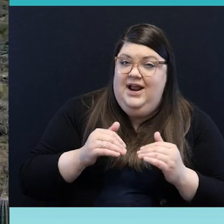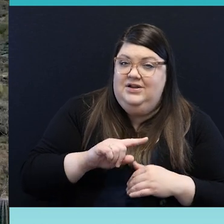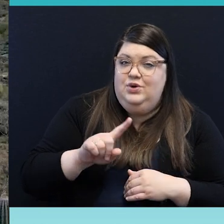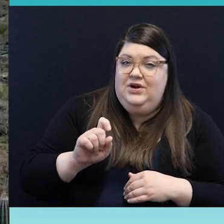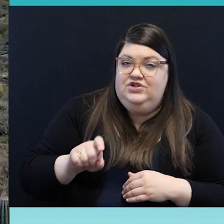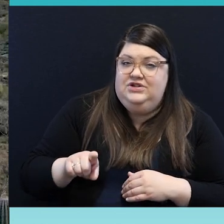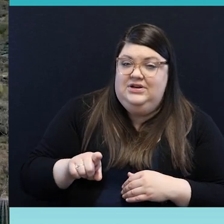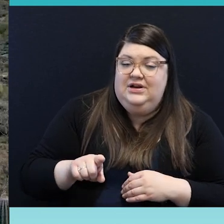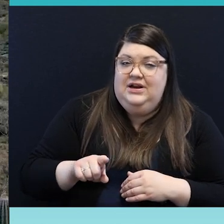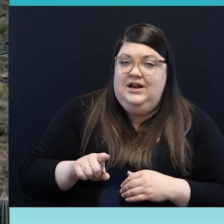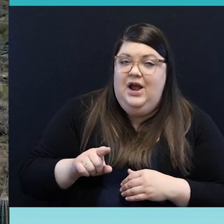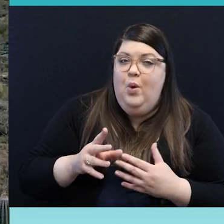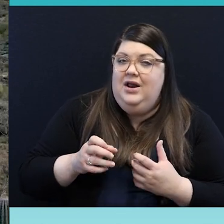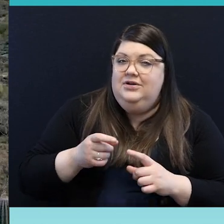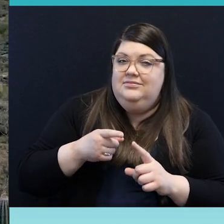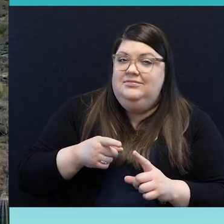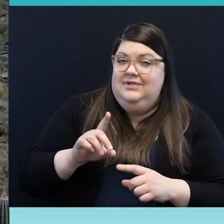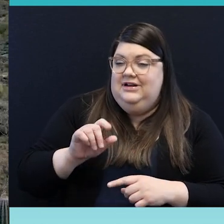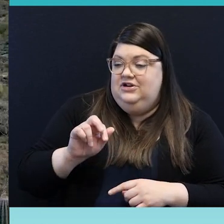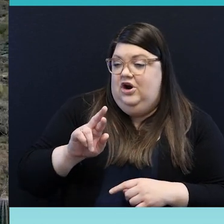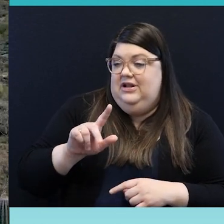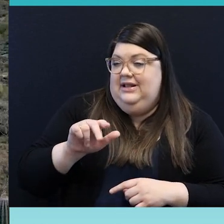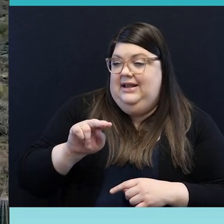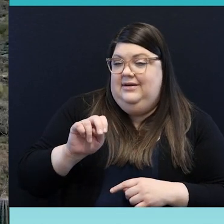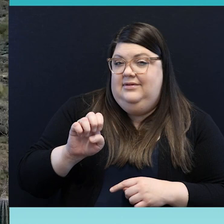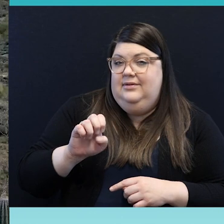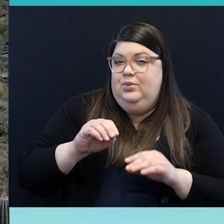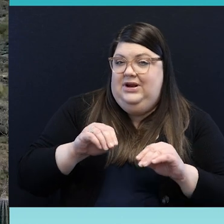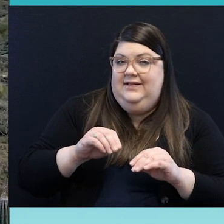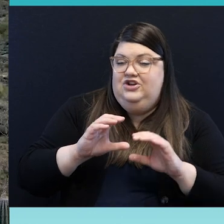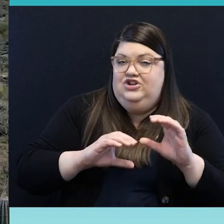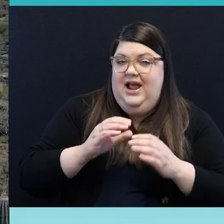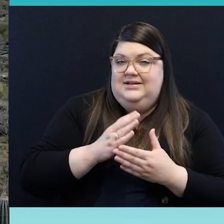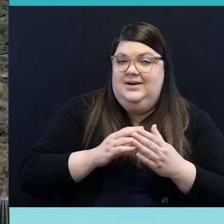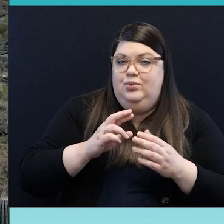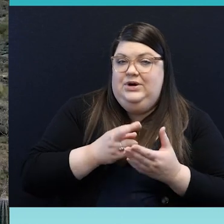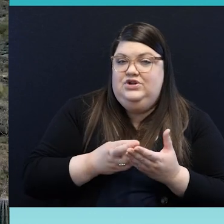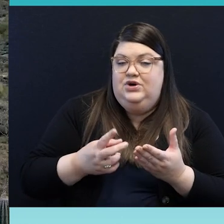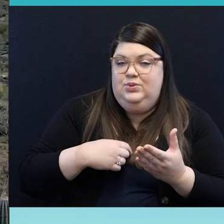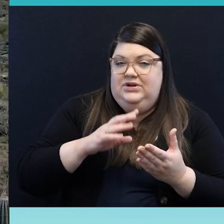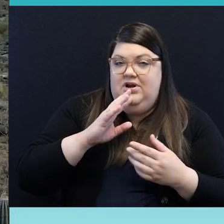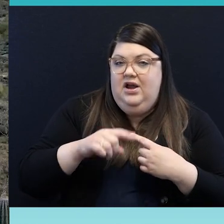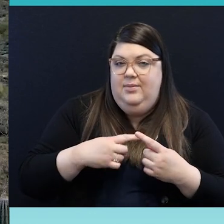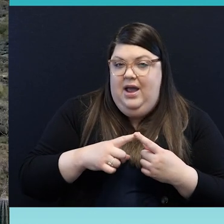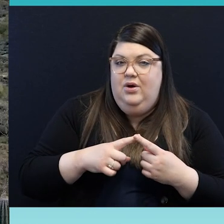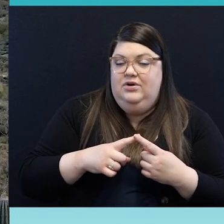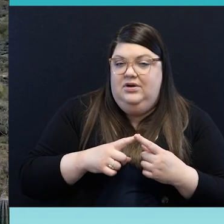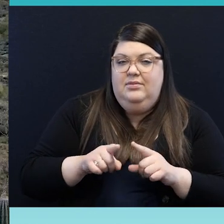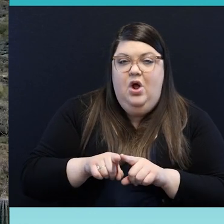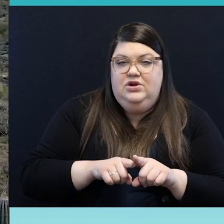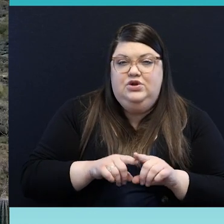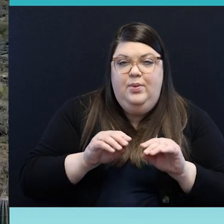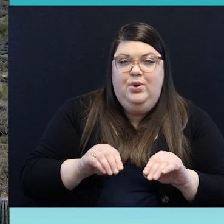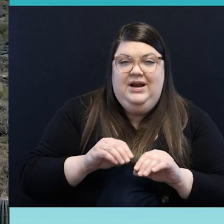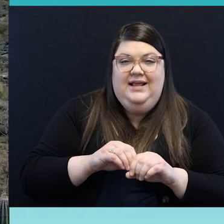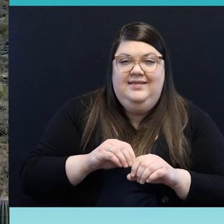question, I wanted to point out, Darlene put in the chat some resources that we're going to be talking about, but I'm going to also put